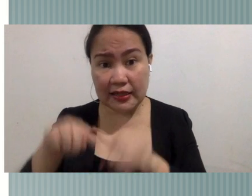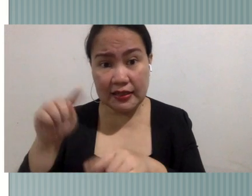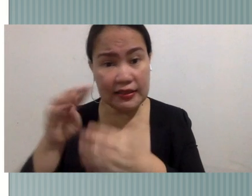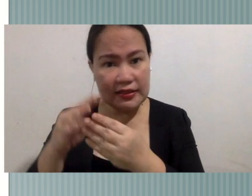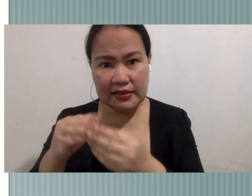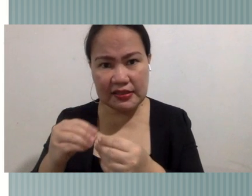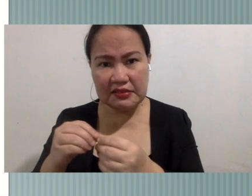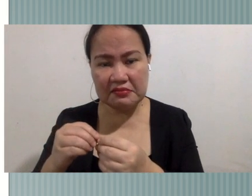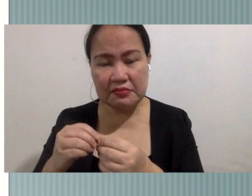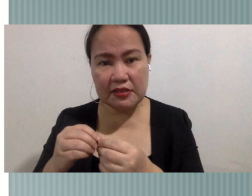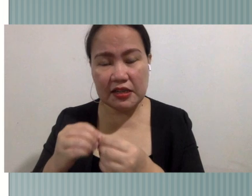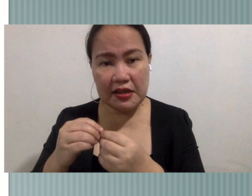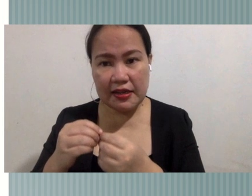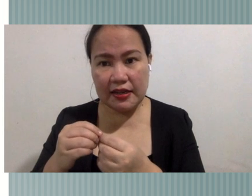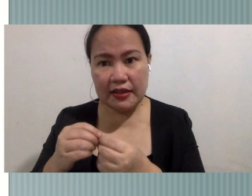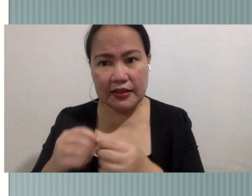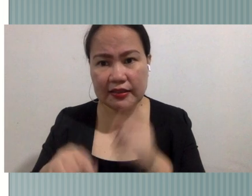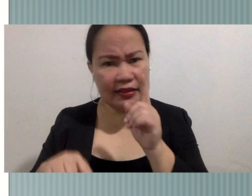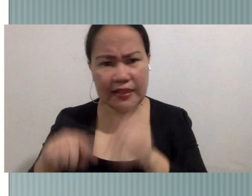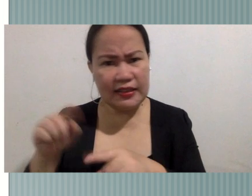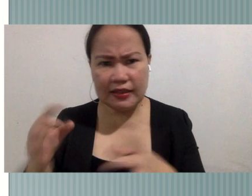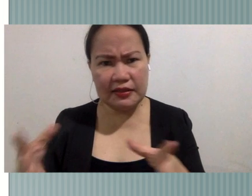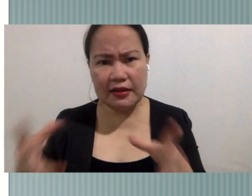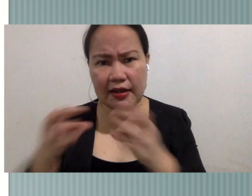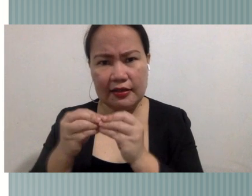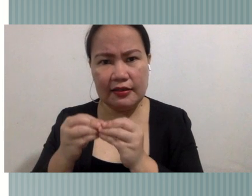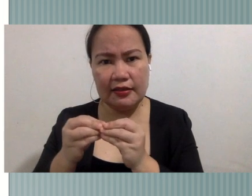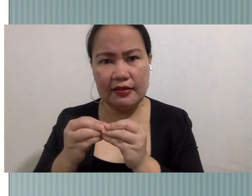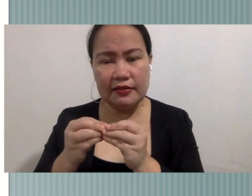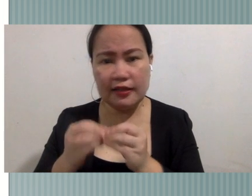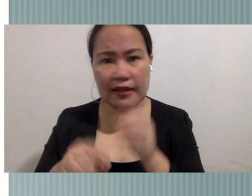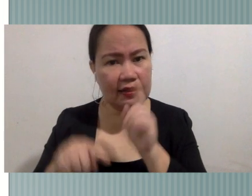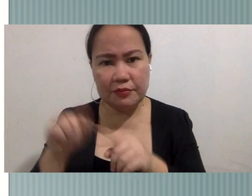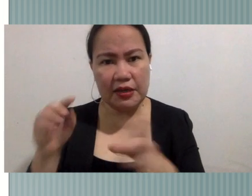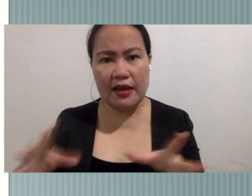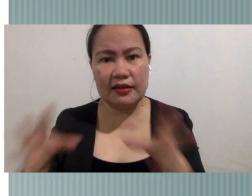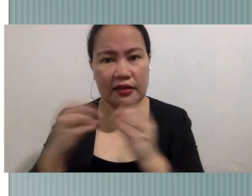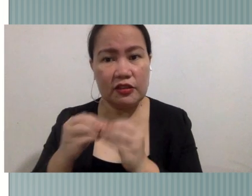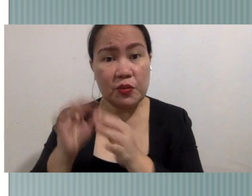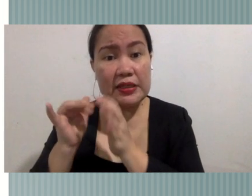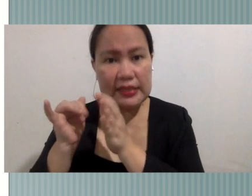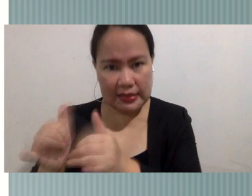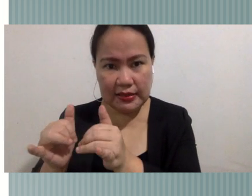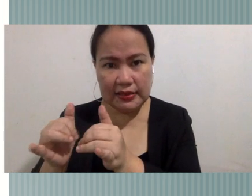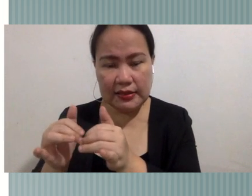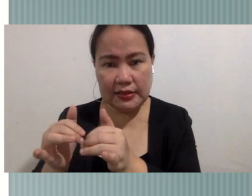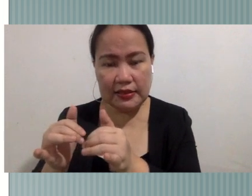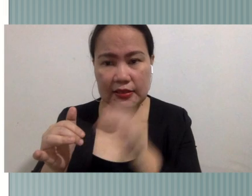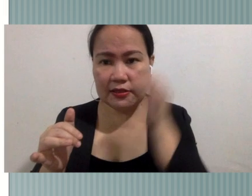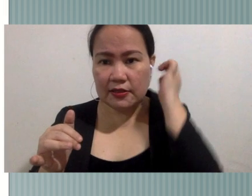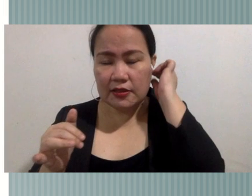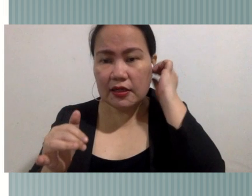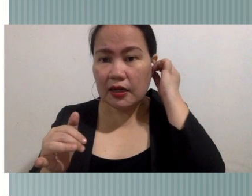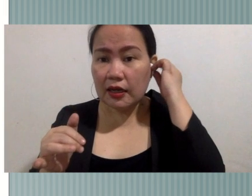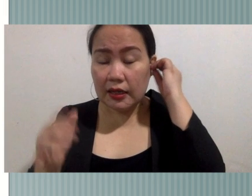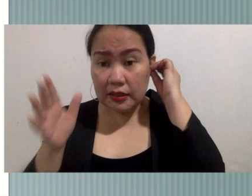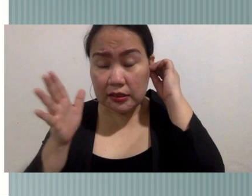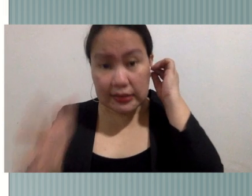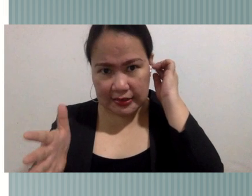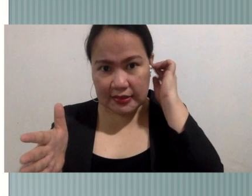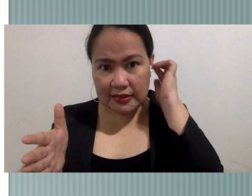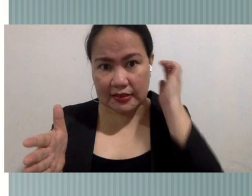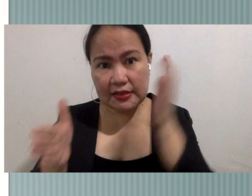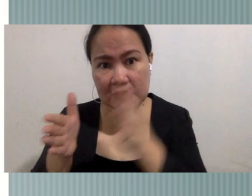simplify, no? Hindi pwede i-add si negative 5 plus 2 square root of 7 dahil magkaiba sila. Si 2 ay